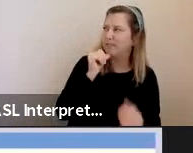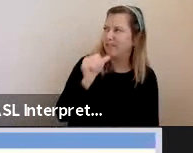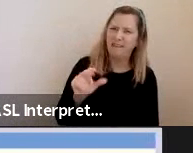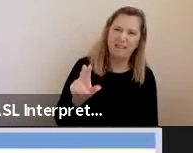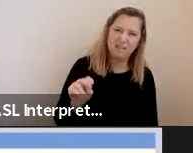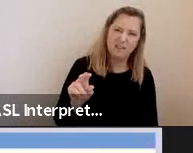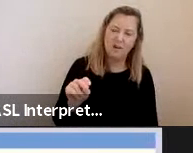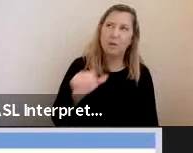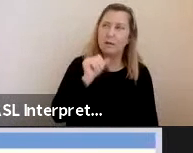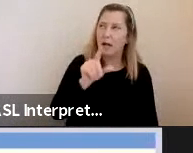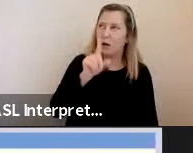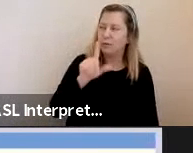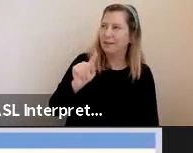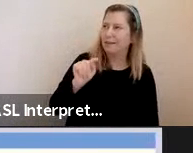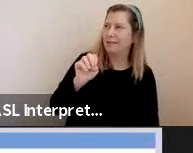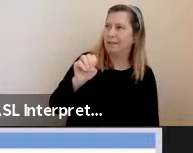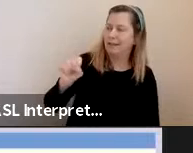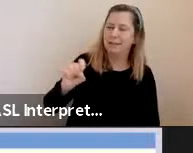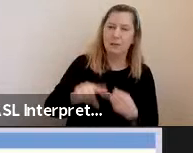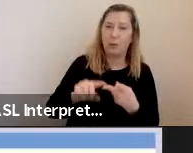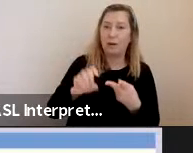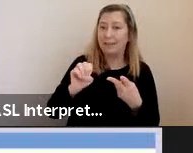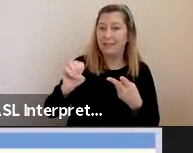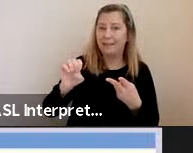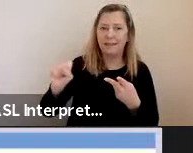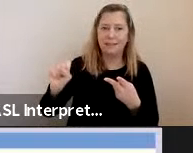it's probably not a lettuce EES topic, no.